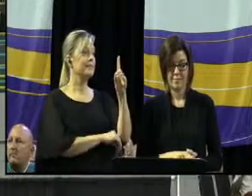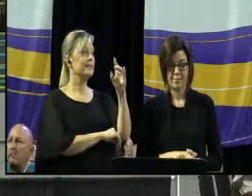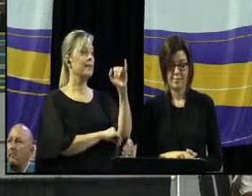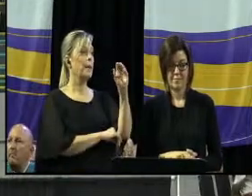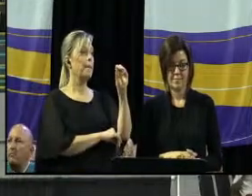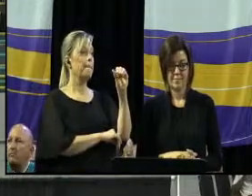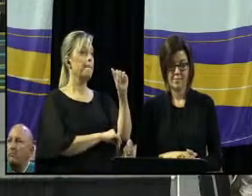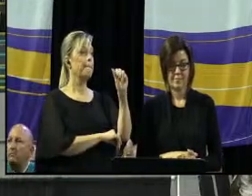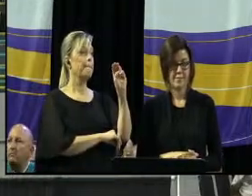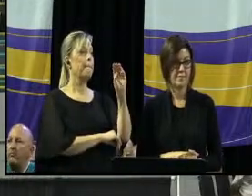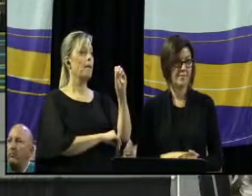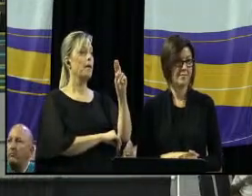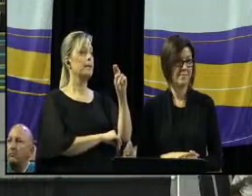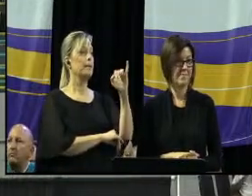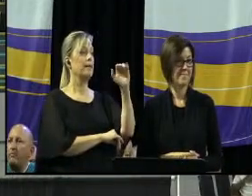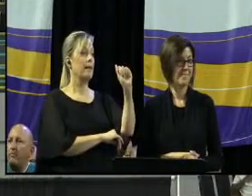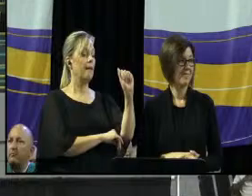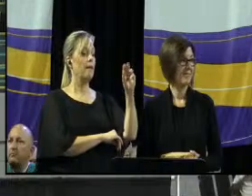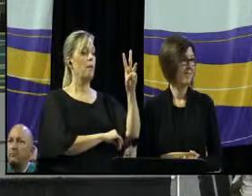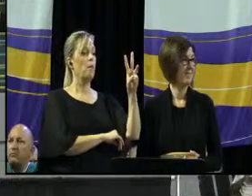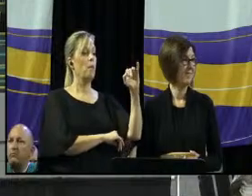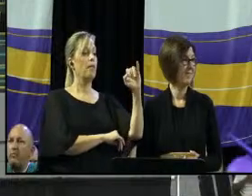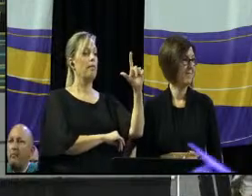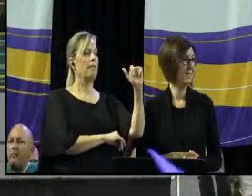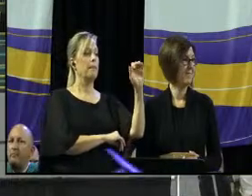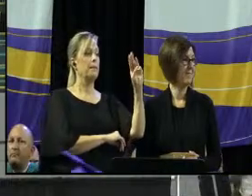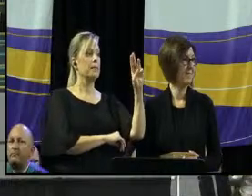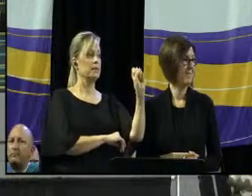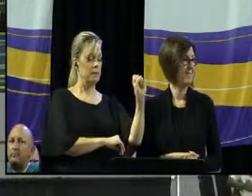Daimania Michelle Williams.